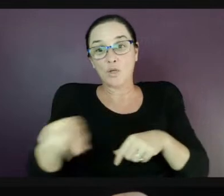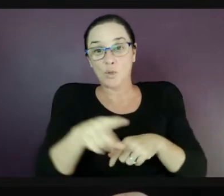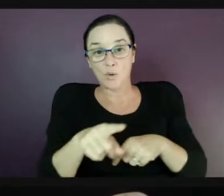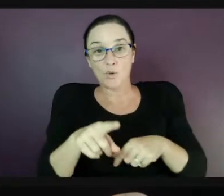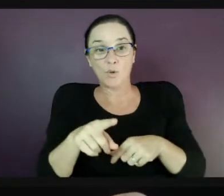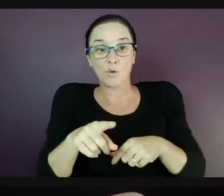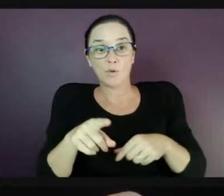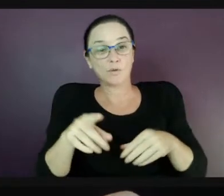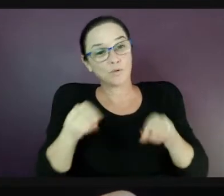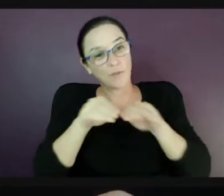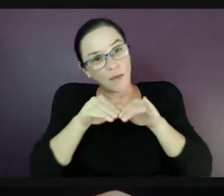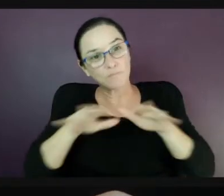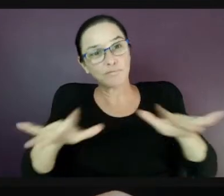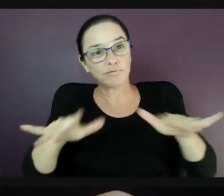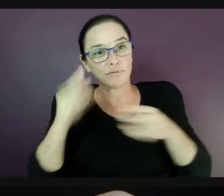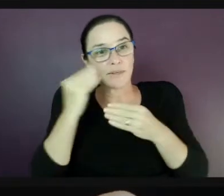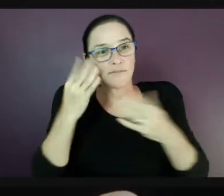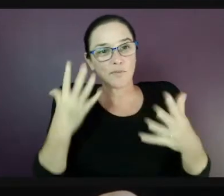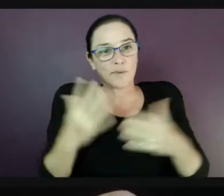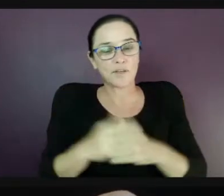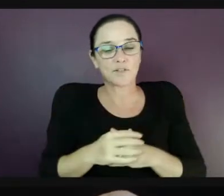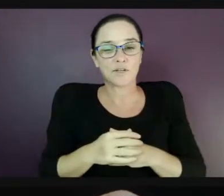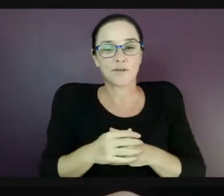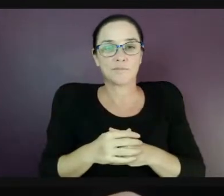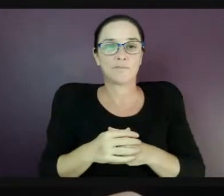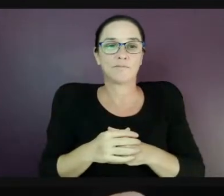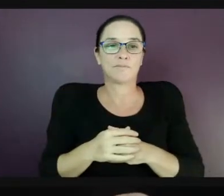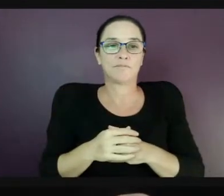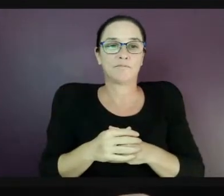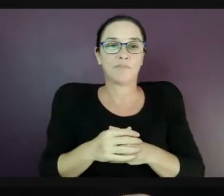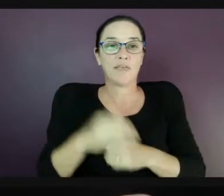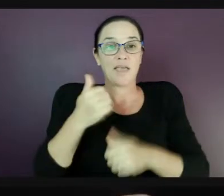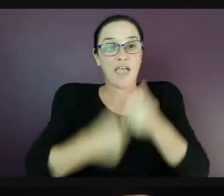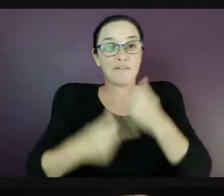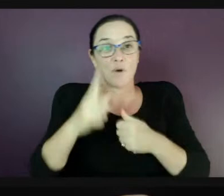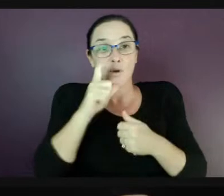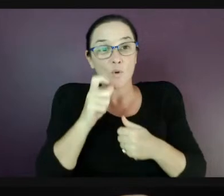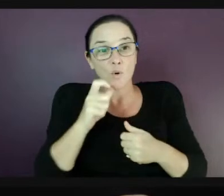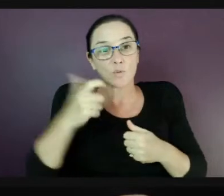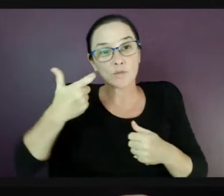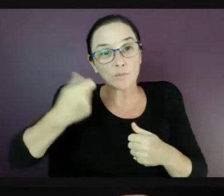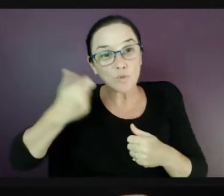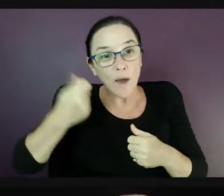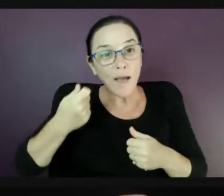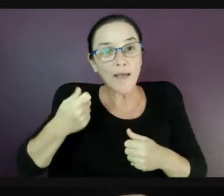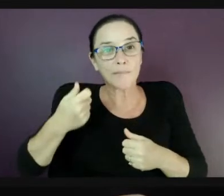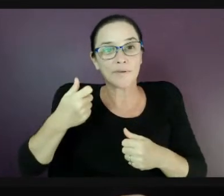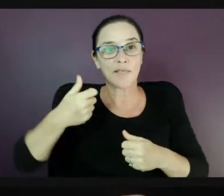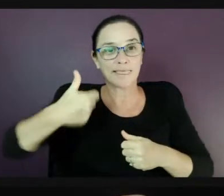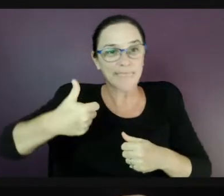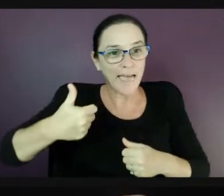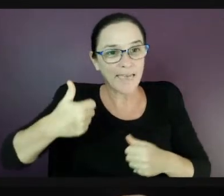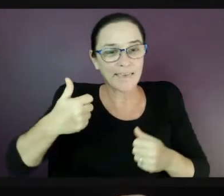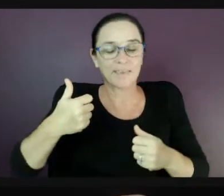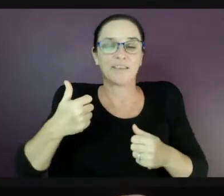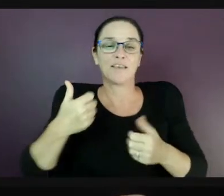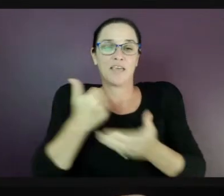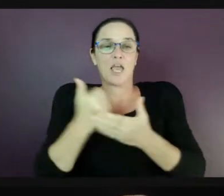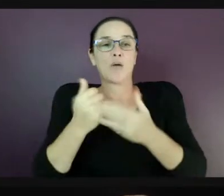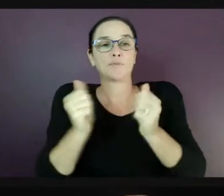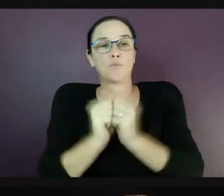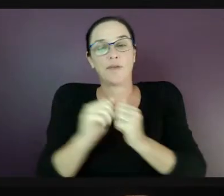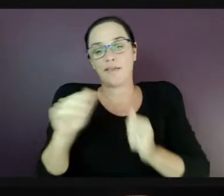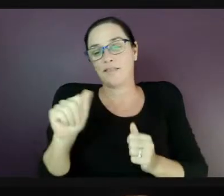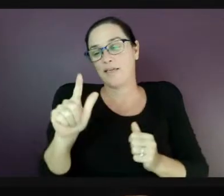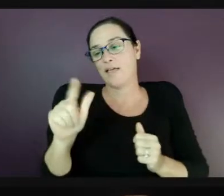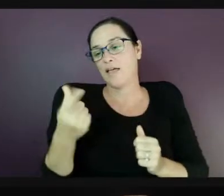us, get this channel out there. Every like, subscription, all that kind of stuff definitely does help in the grand scheme of things with the algorithm and all that kind of stuff.